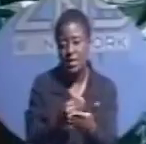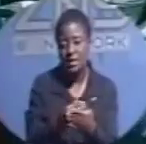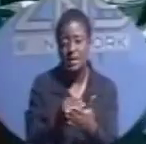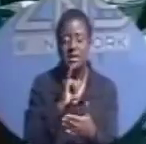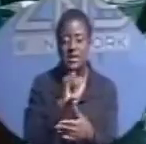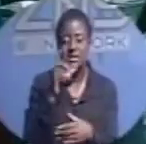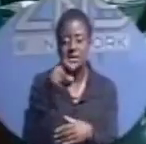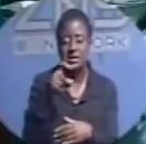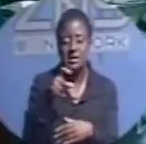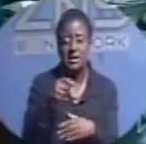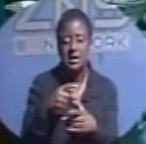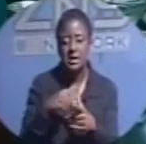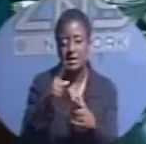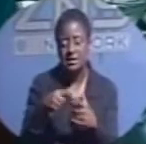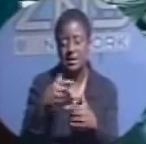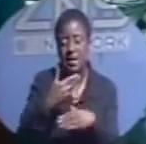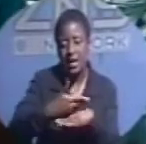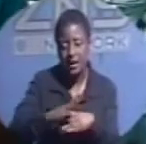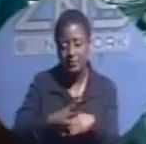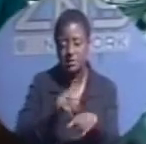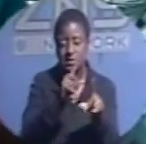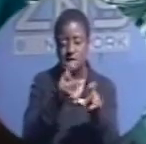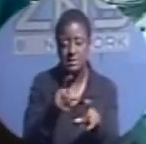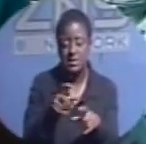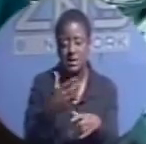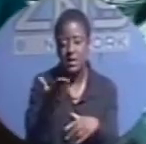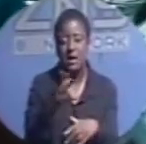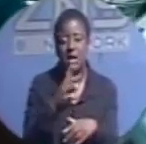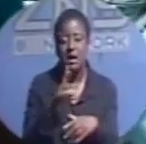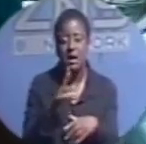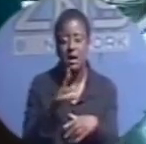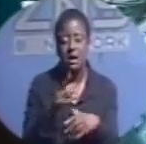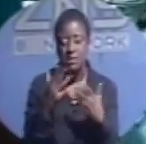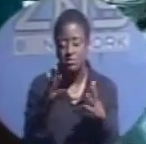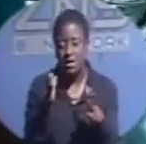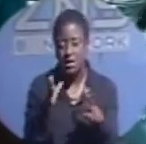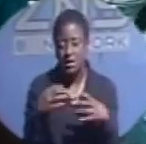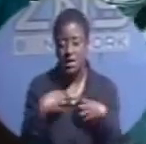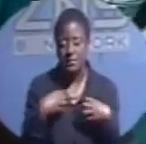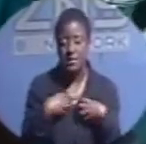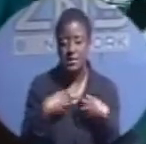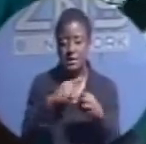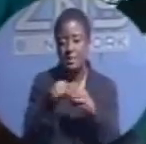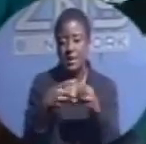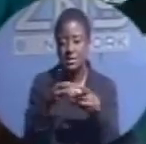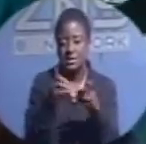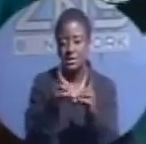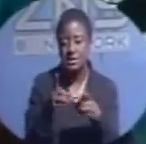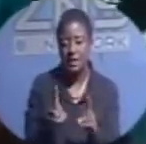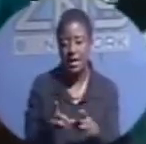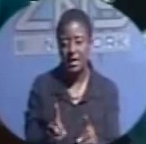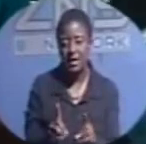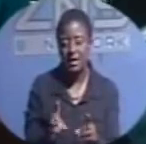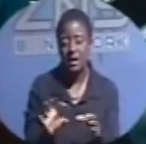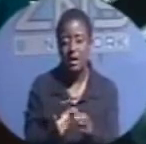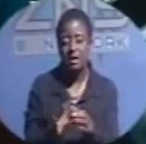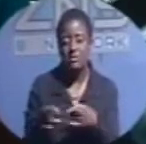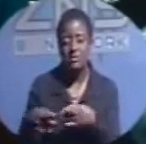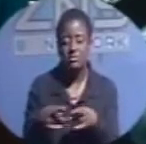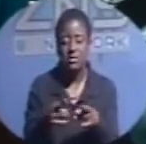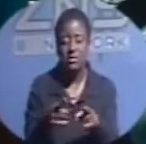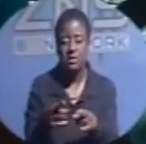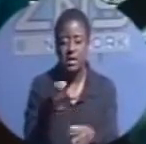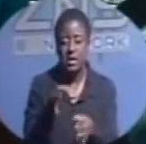of complaints already about the design of the roads, and hopefully, if